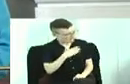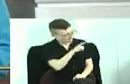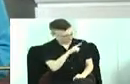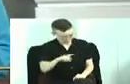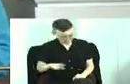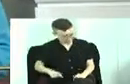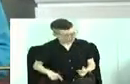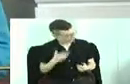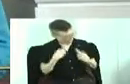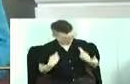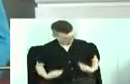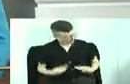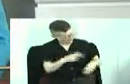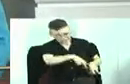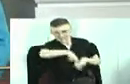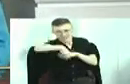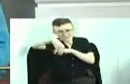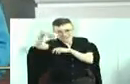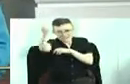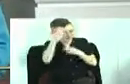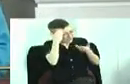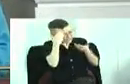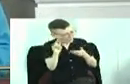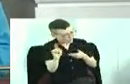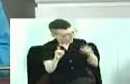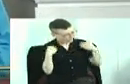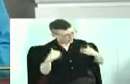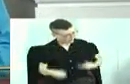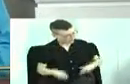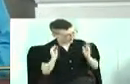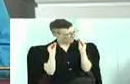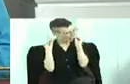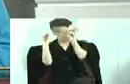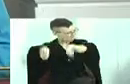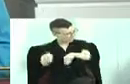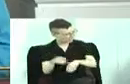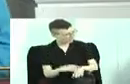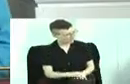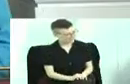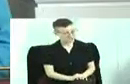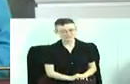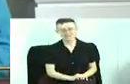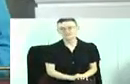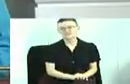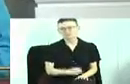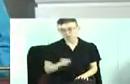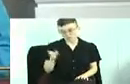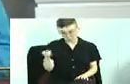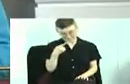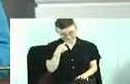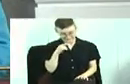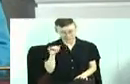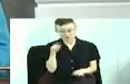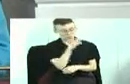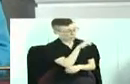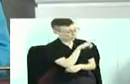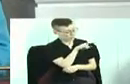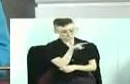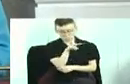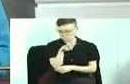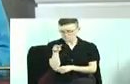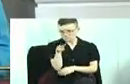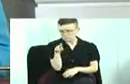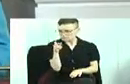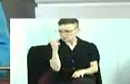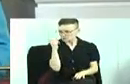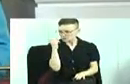away my rabbi, and I don't know where they have put the body." No sooner had she said this than she turned around and caught